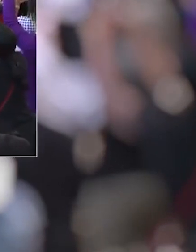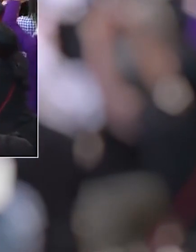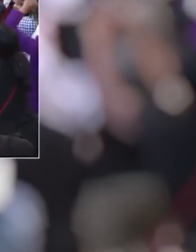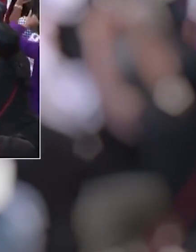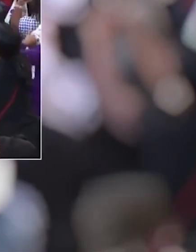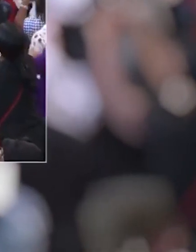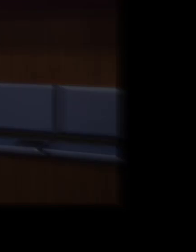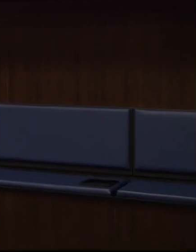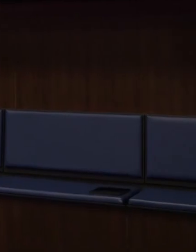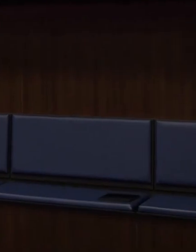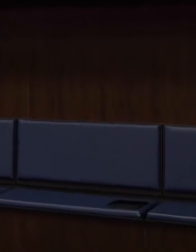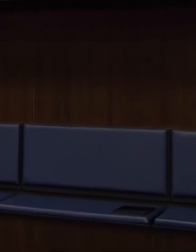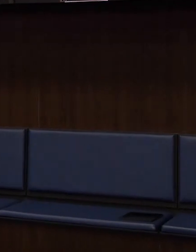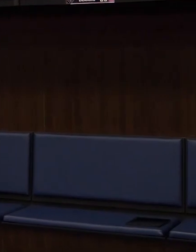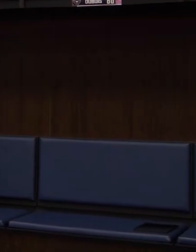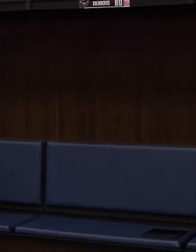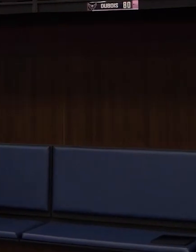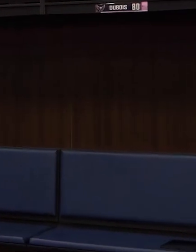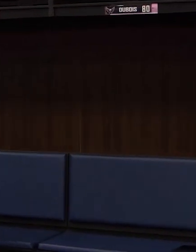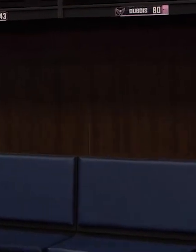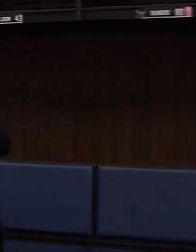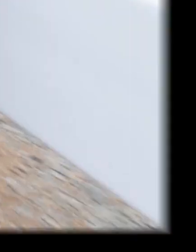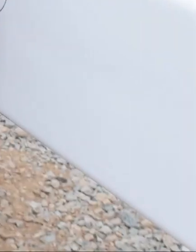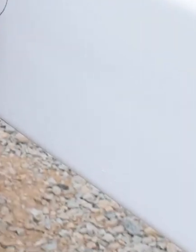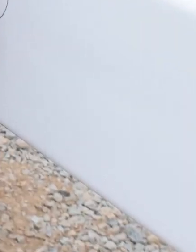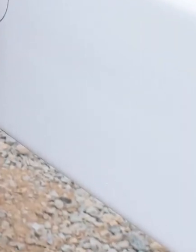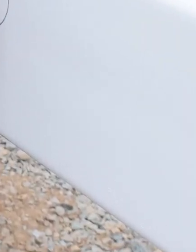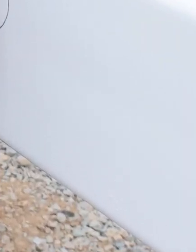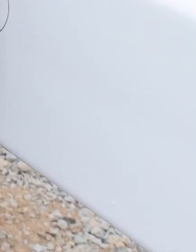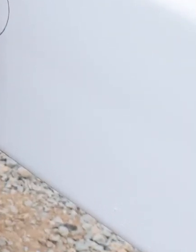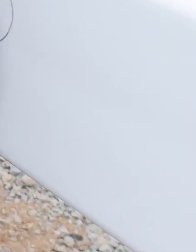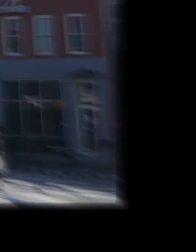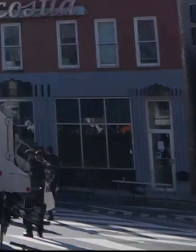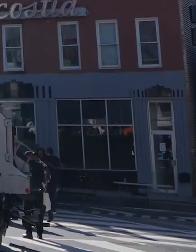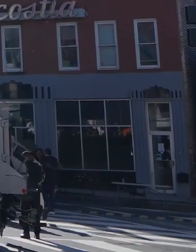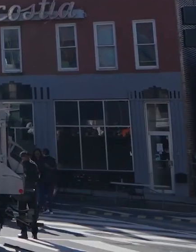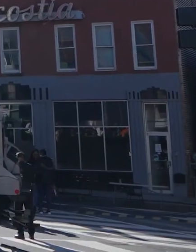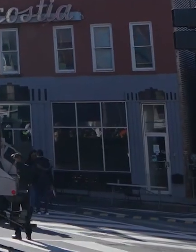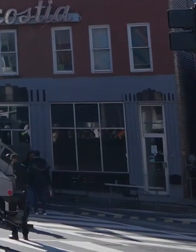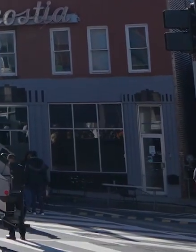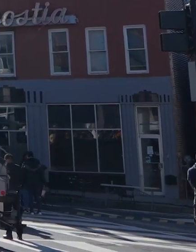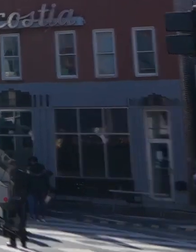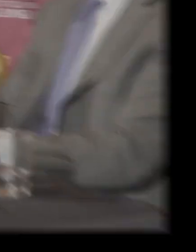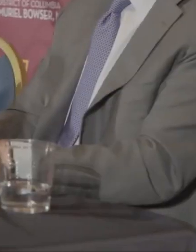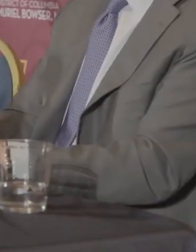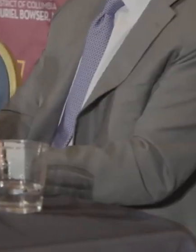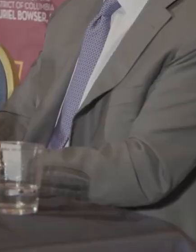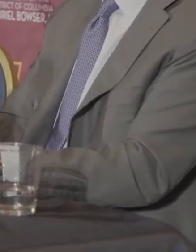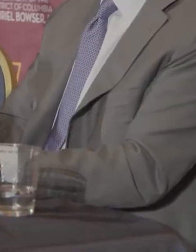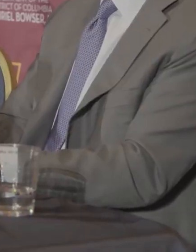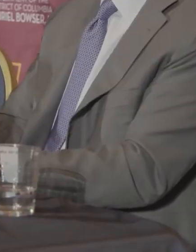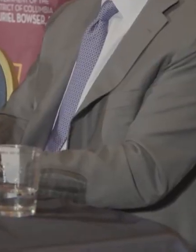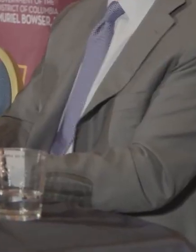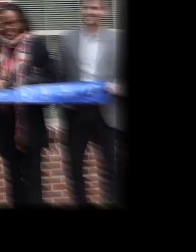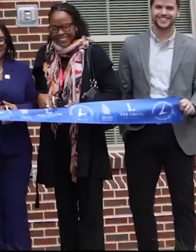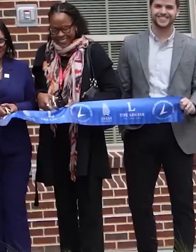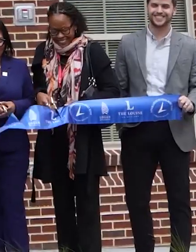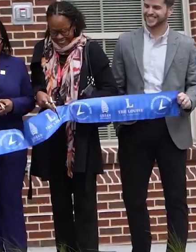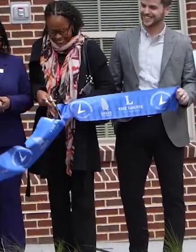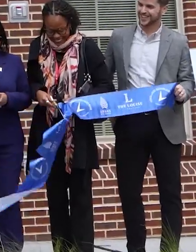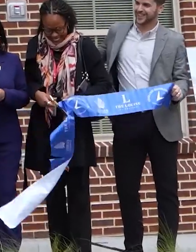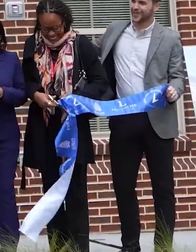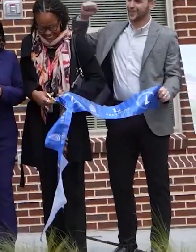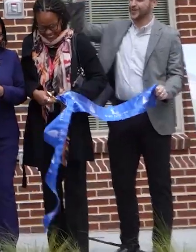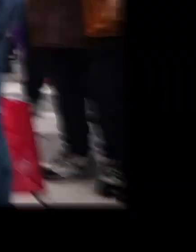Promises made, promises kept. This is our moment to double down, to run through the tape, to